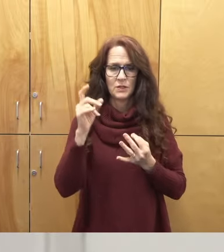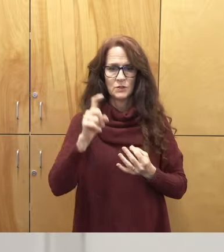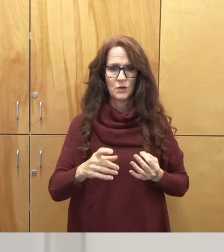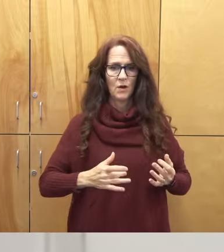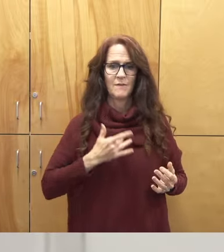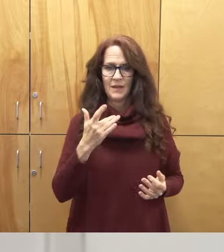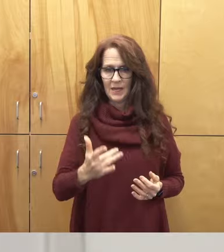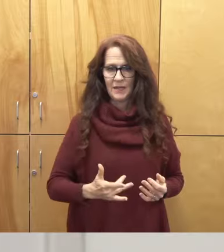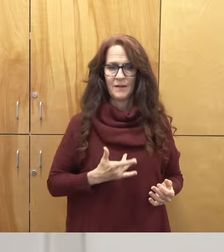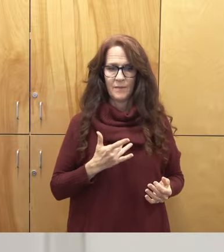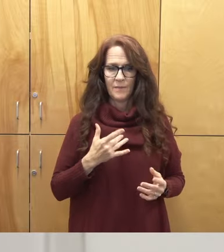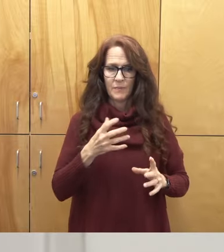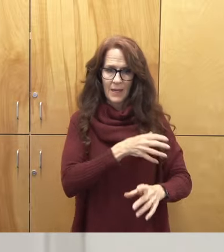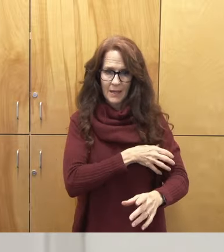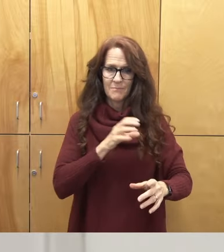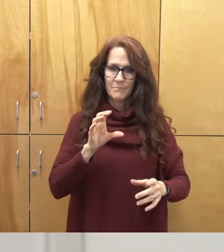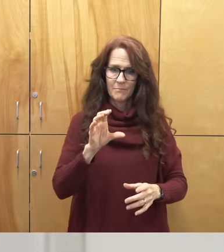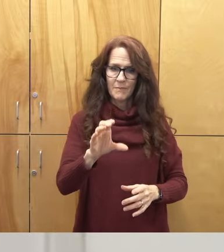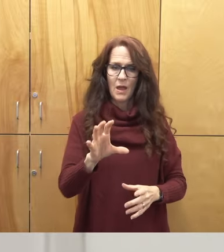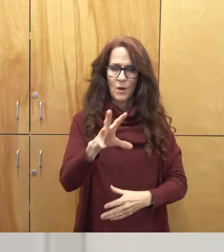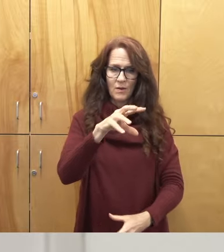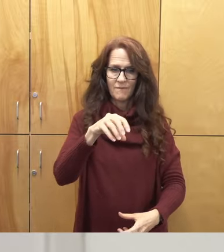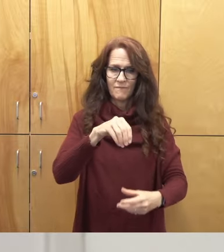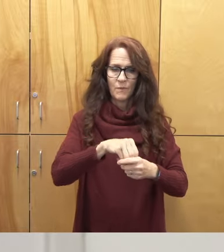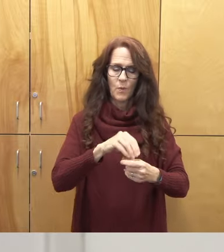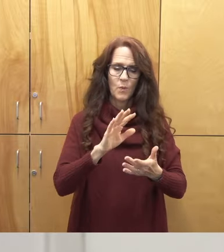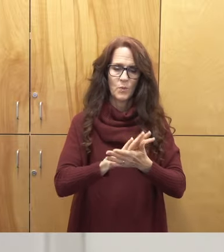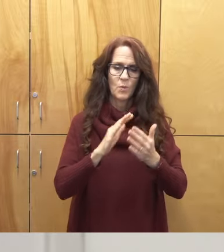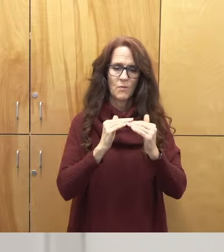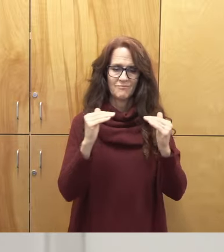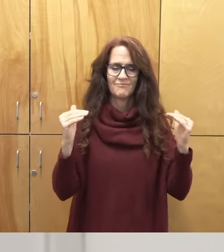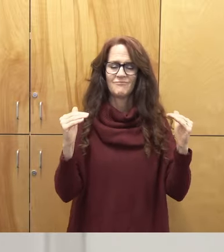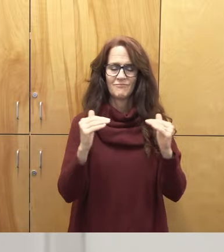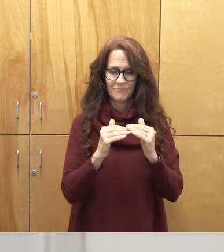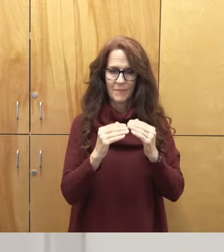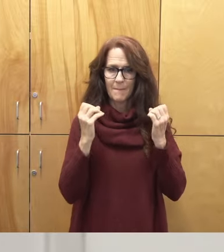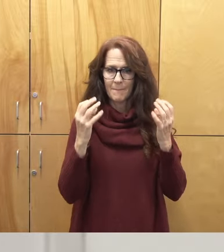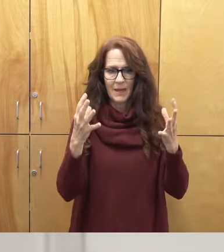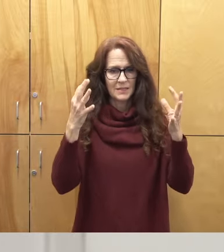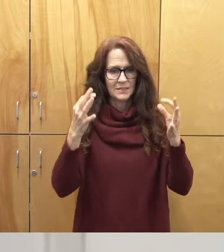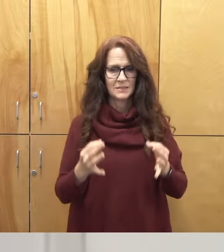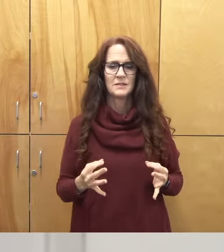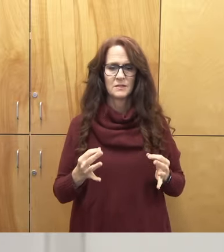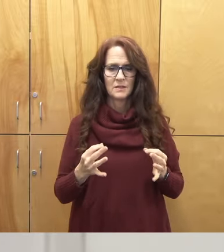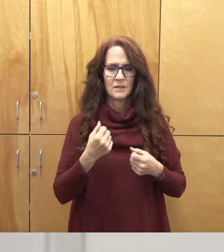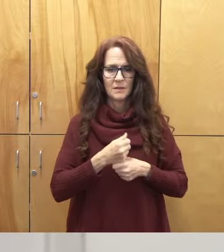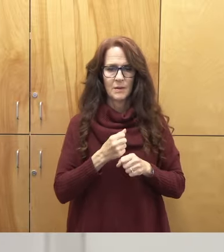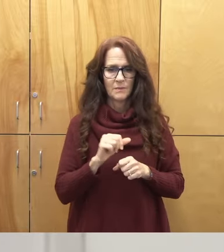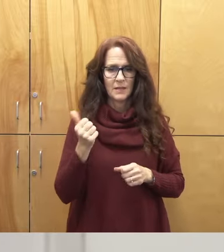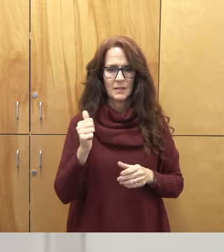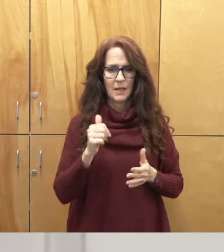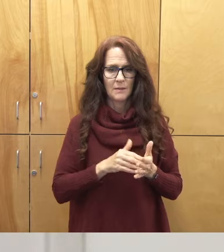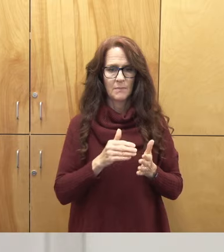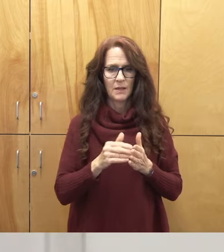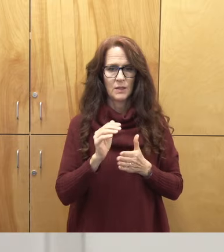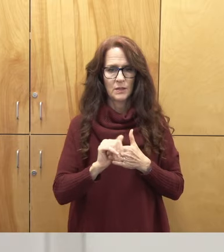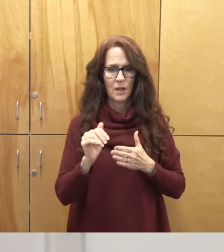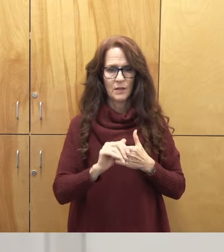feel empowered to be involved at the school level, because there are many decisions to be made with that $10 million.